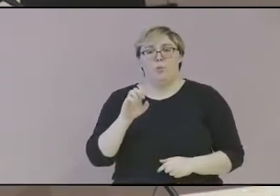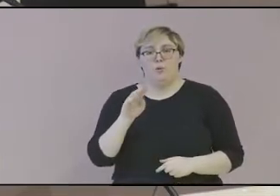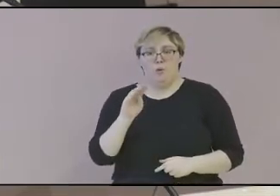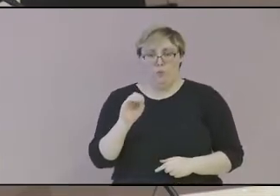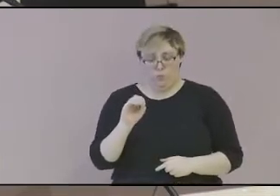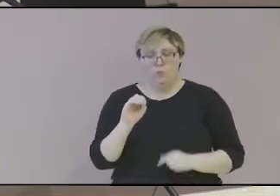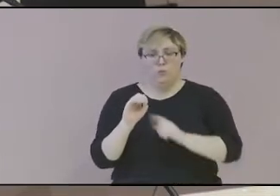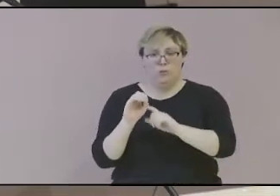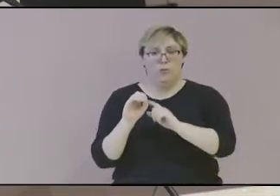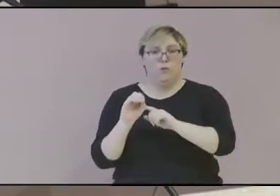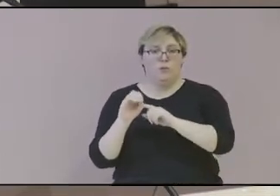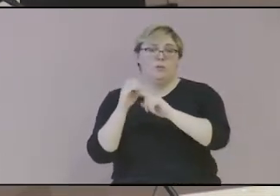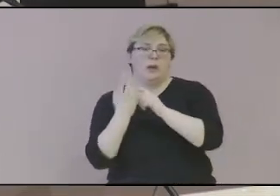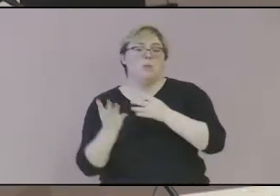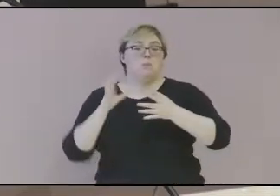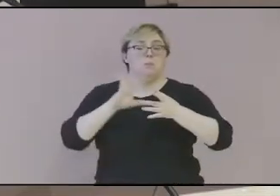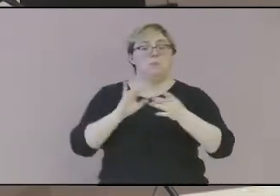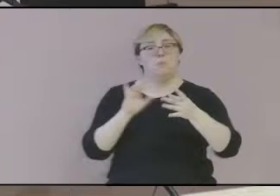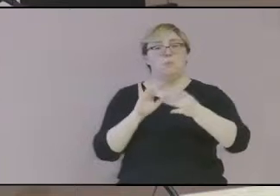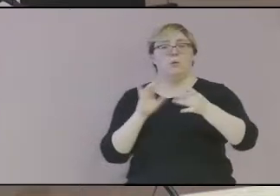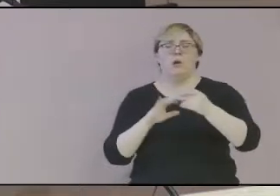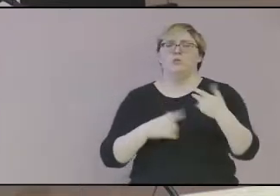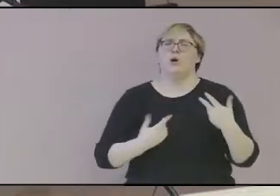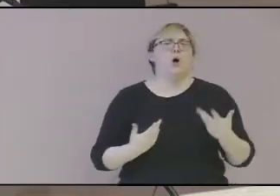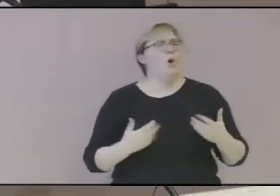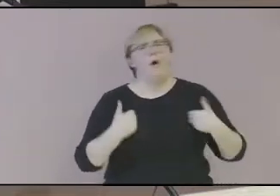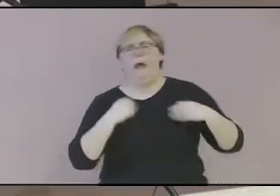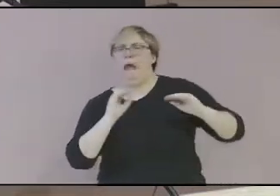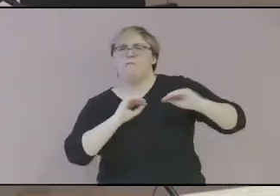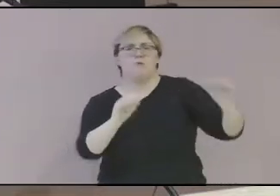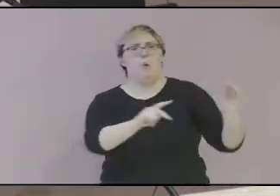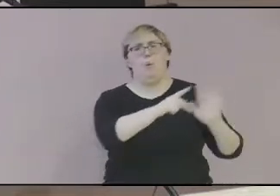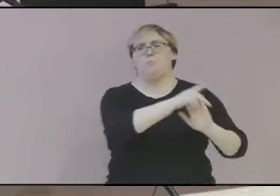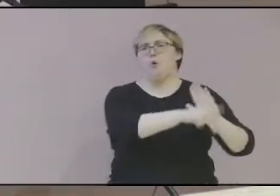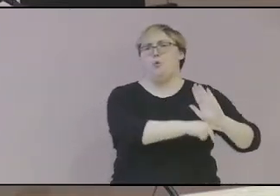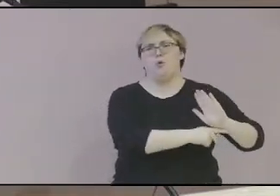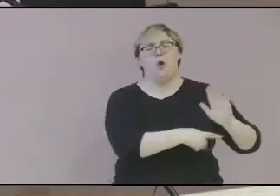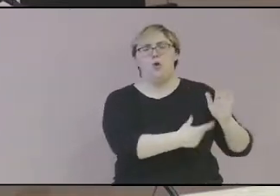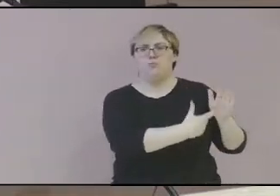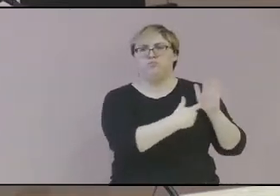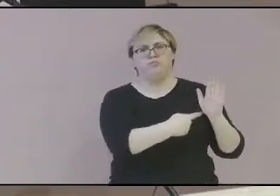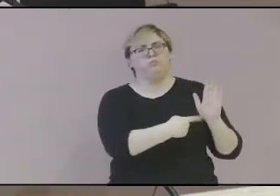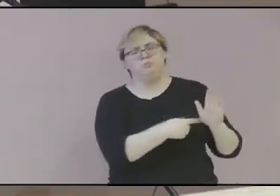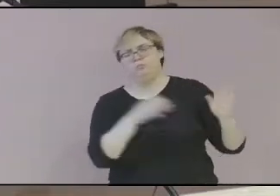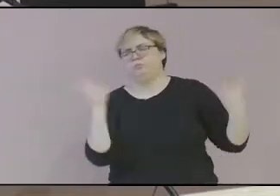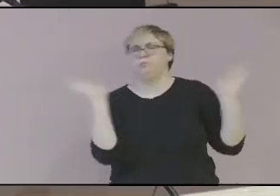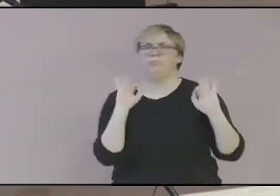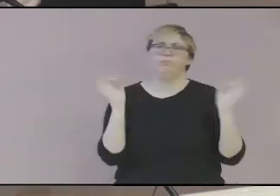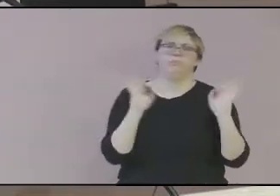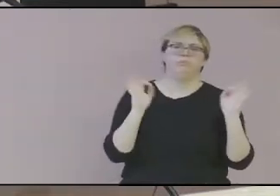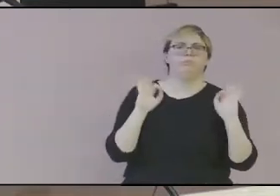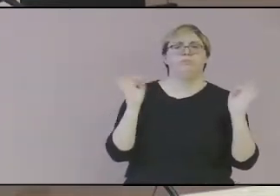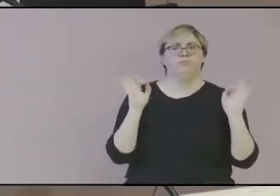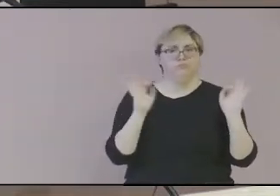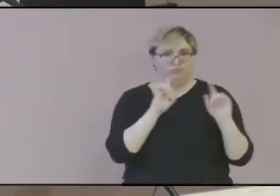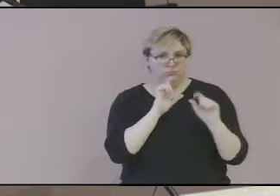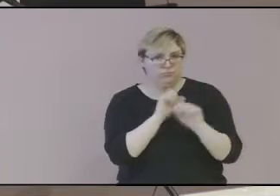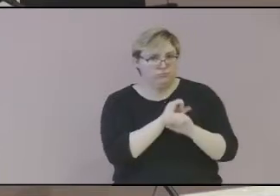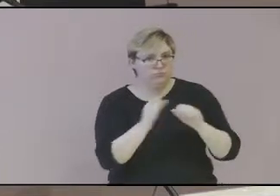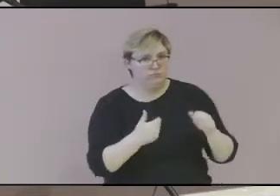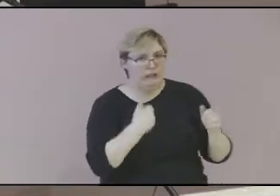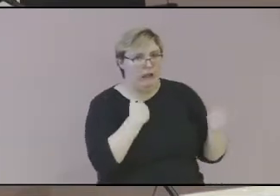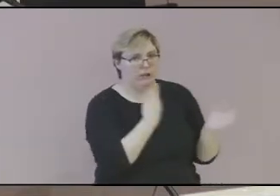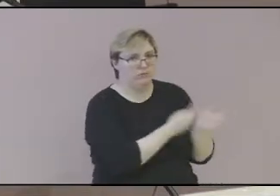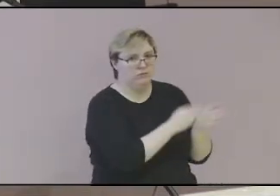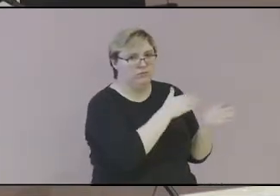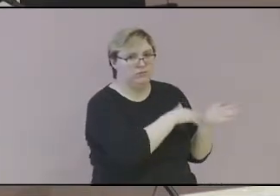ventilator allocation, even though there was like almost 2 decades of work developing one. Susie Hahn, an ethicist who directed